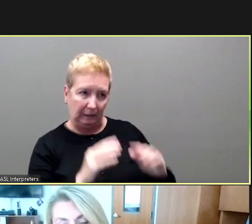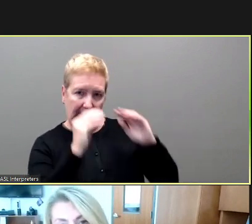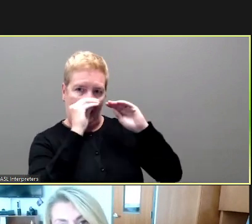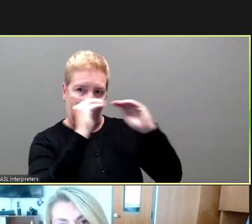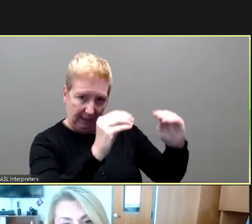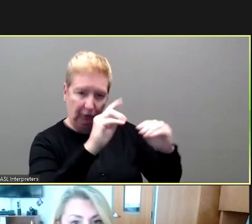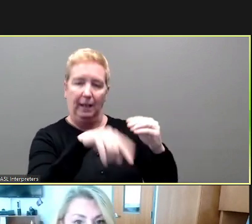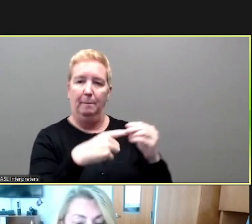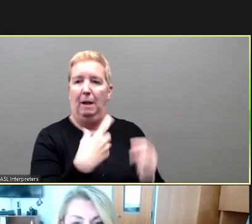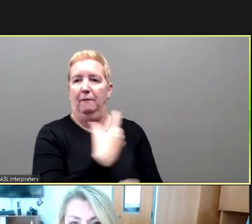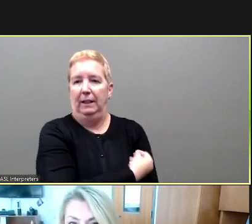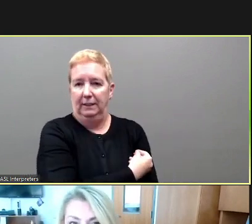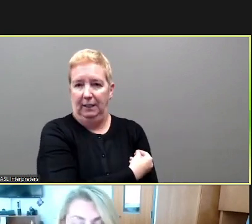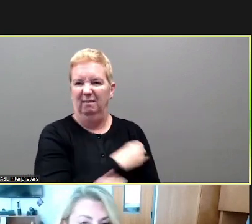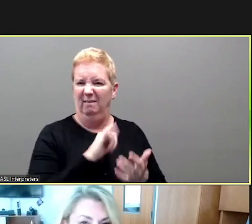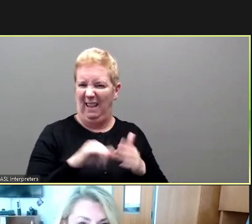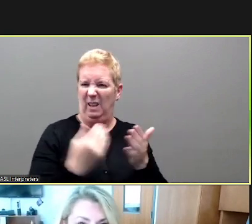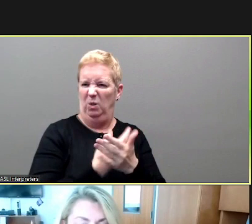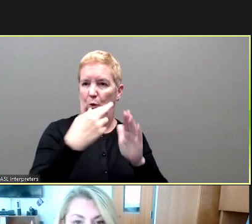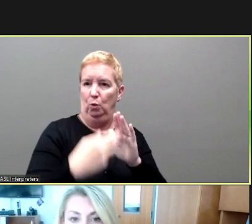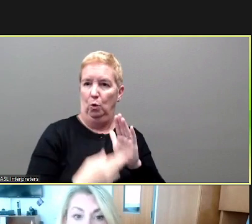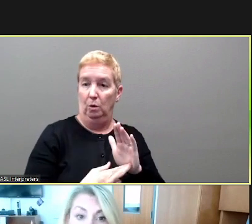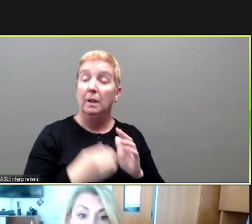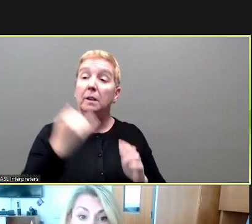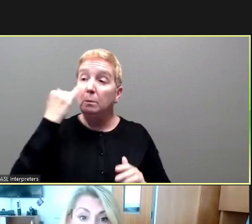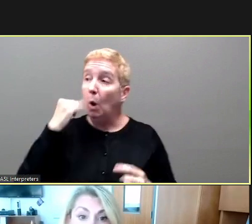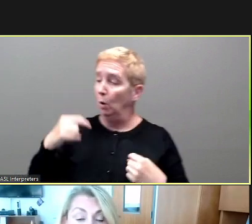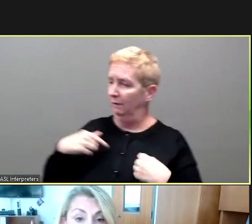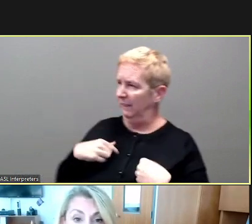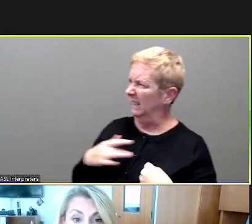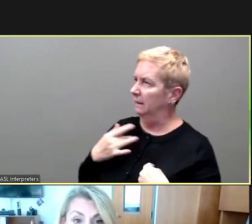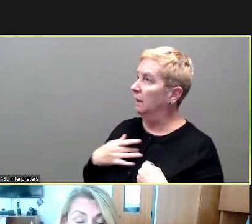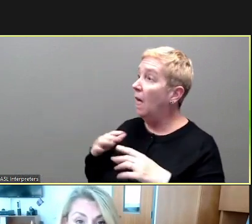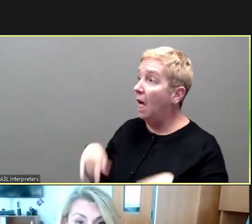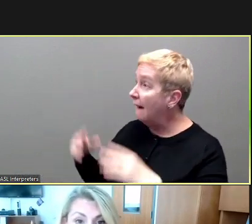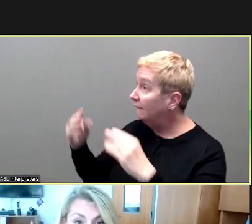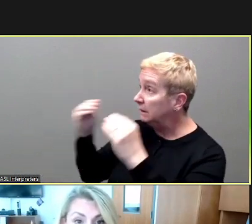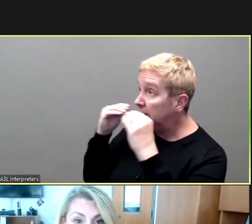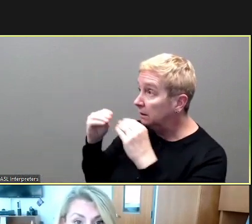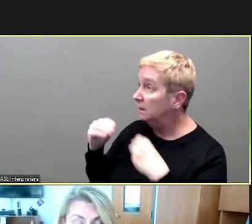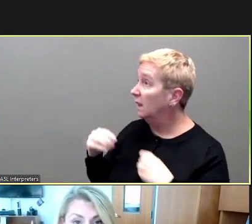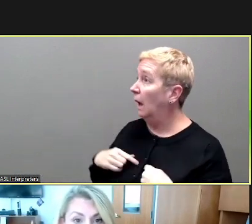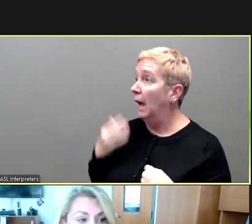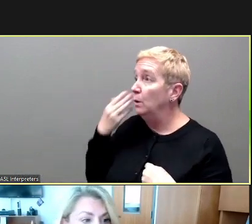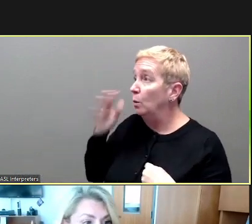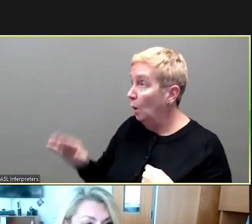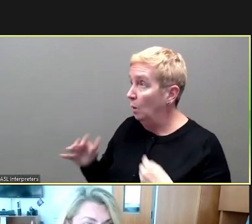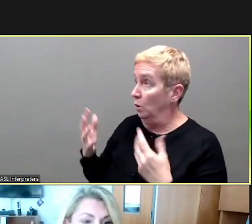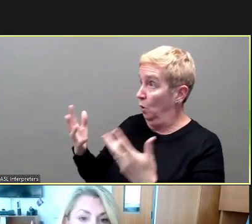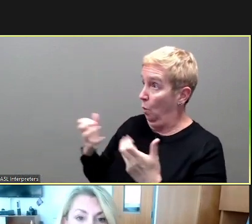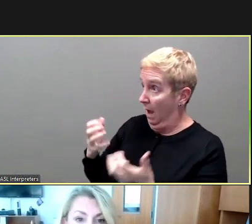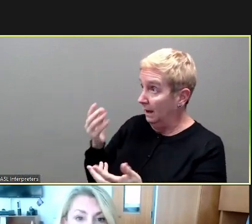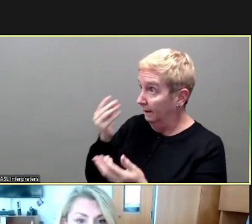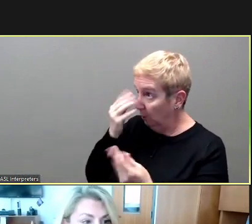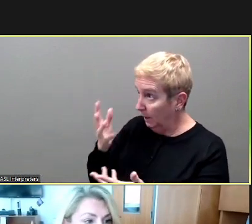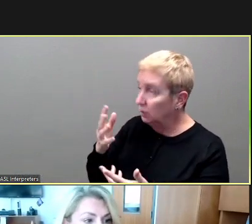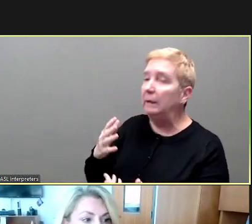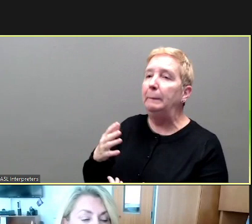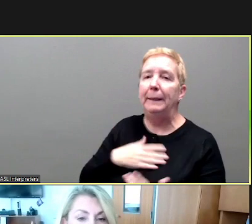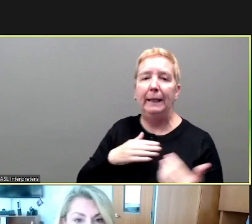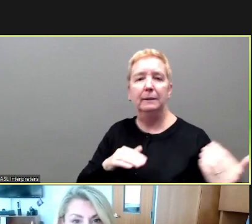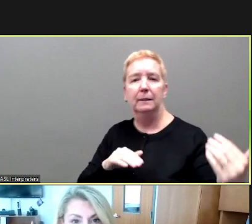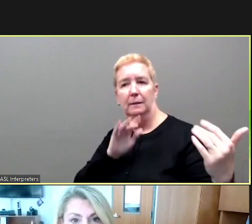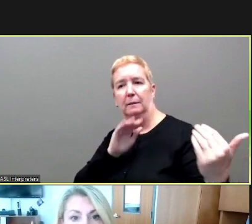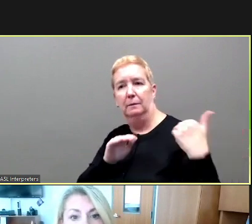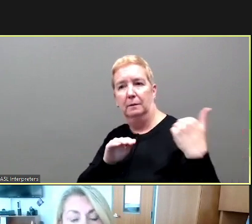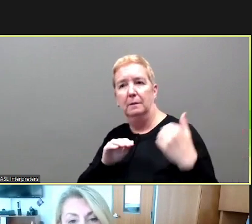So if you or your loved one have not been educated and you do not know about this and you would like information on it, please let us know. Please reach